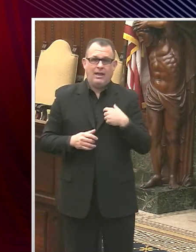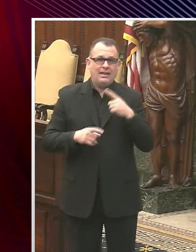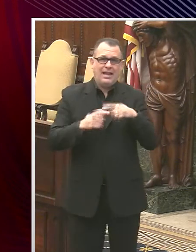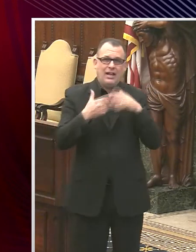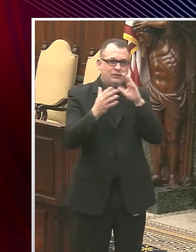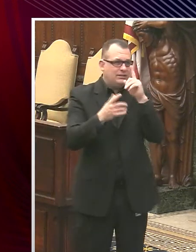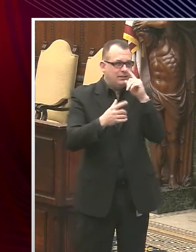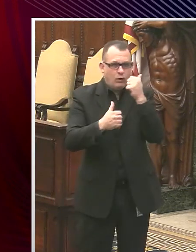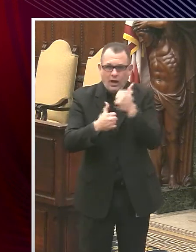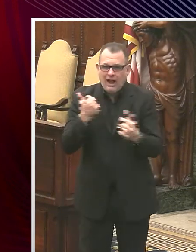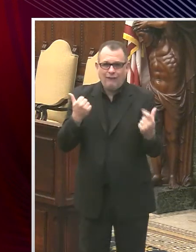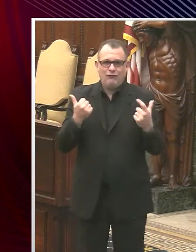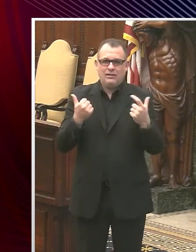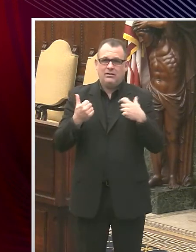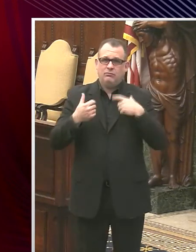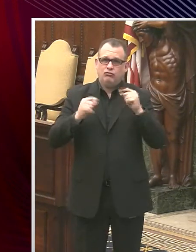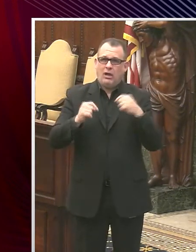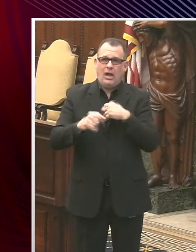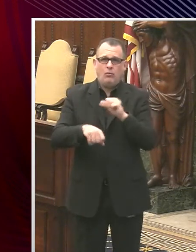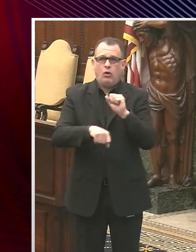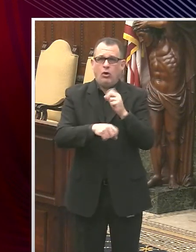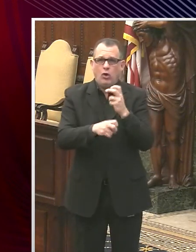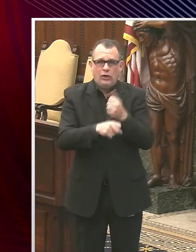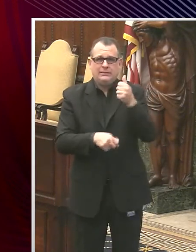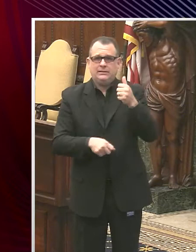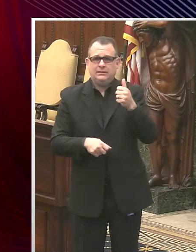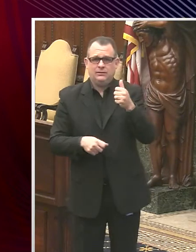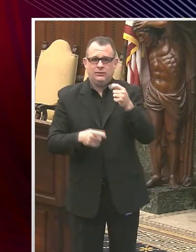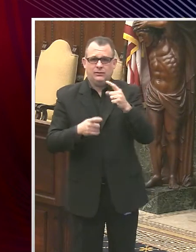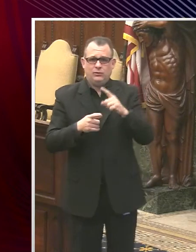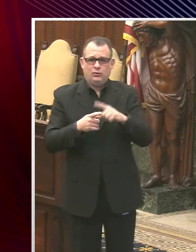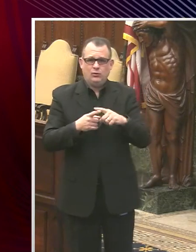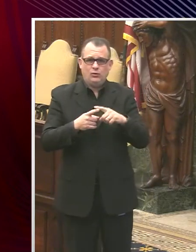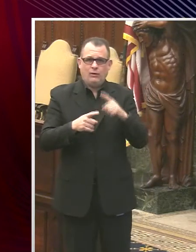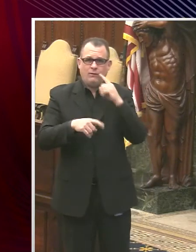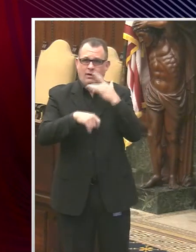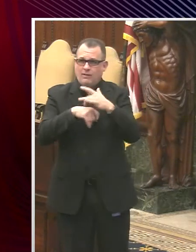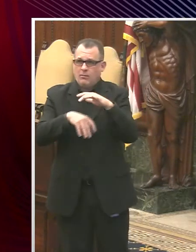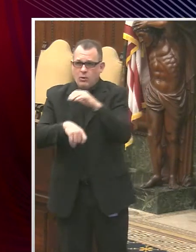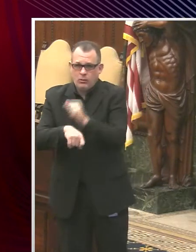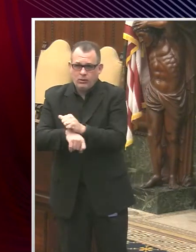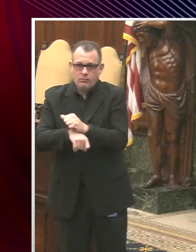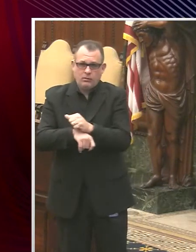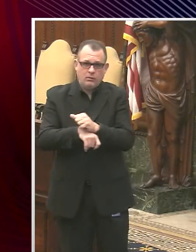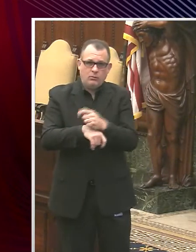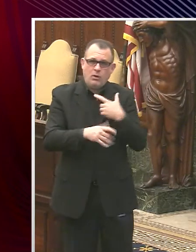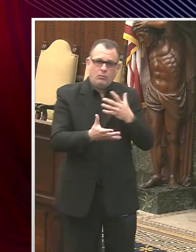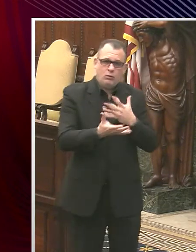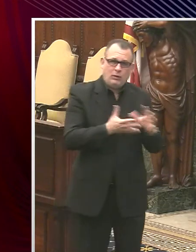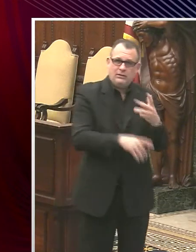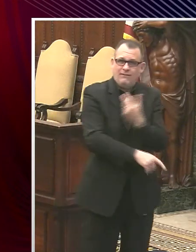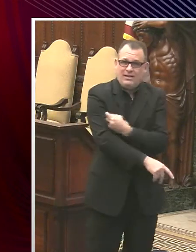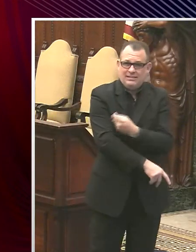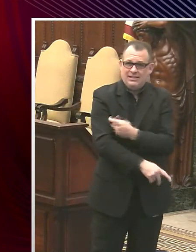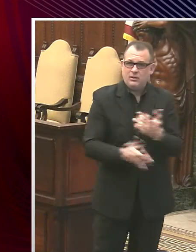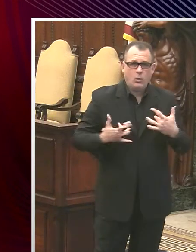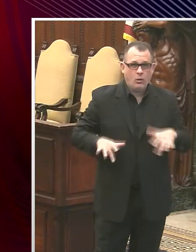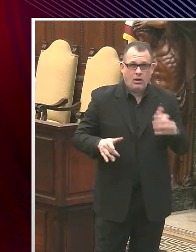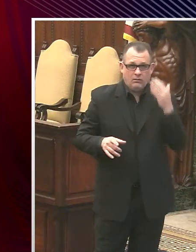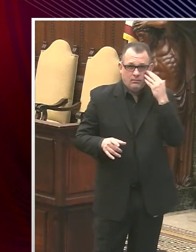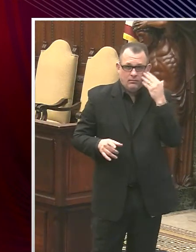we are trying very hard to, while we use up all the available appointments, we don't want to waste that resource to try to direct us to the appropriate